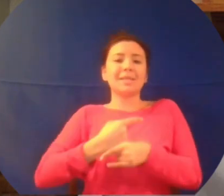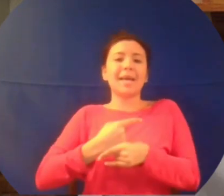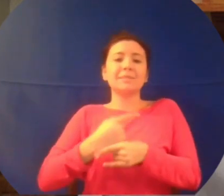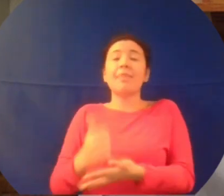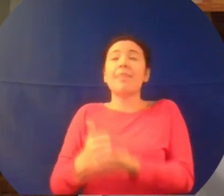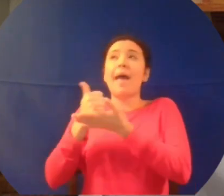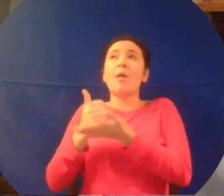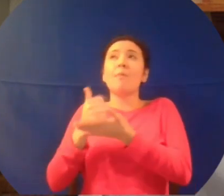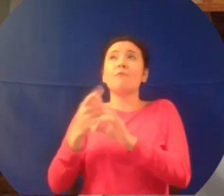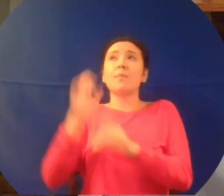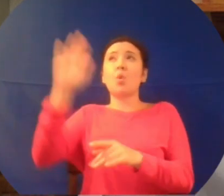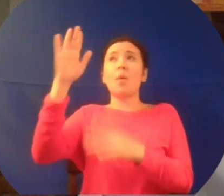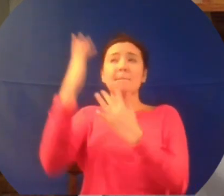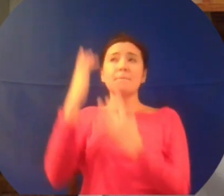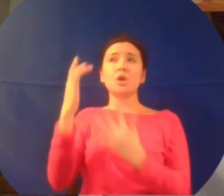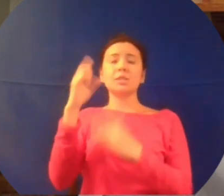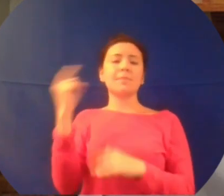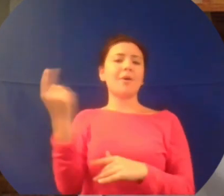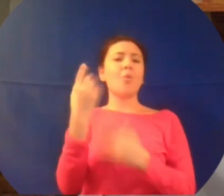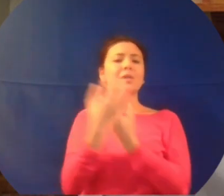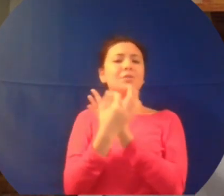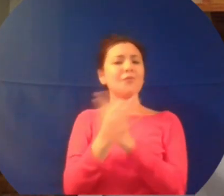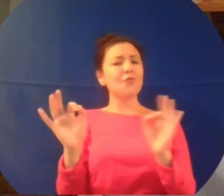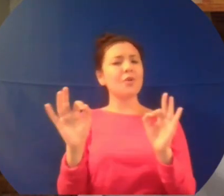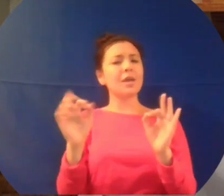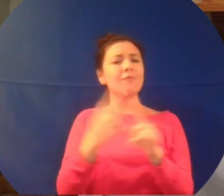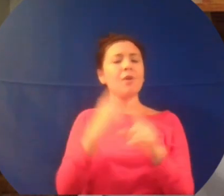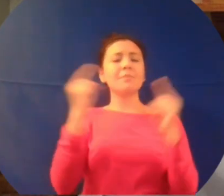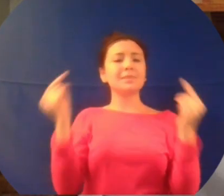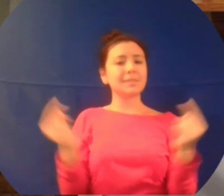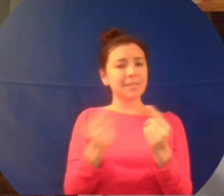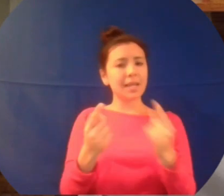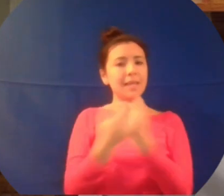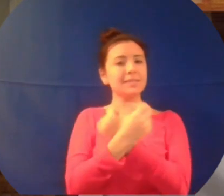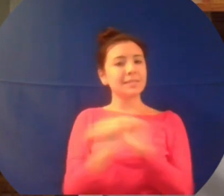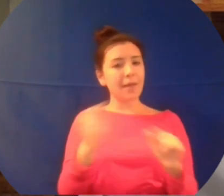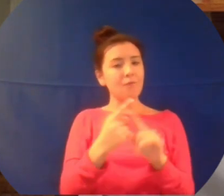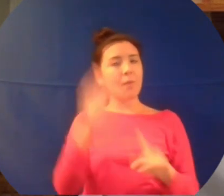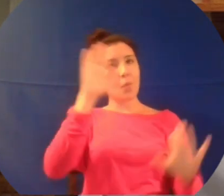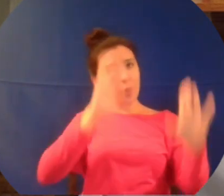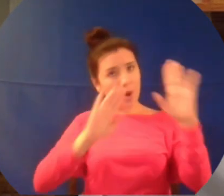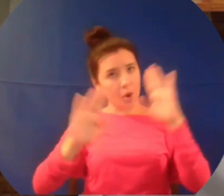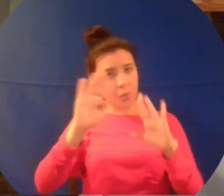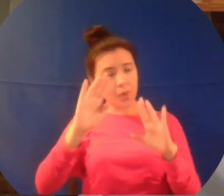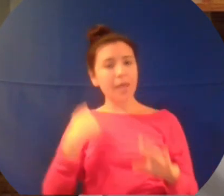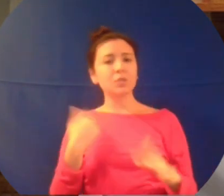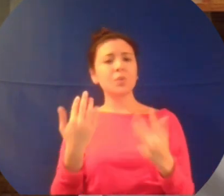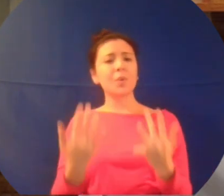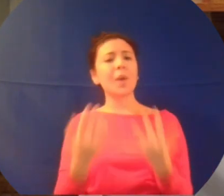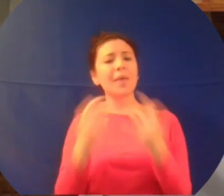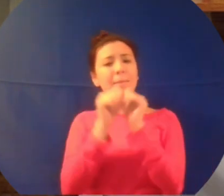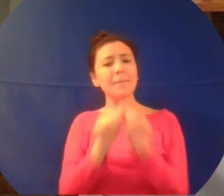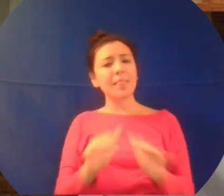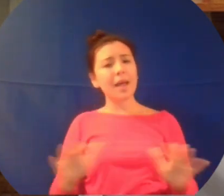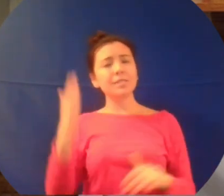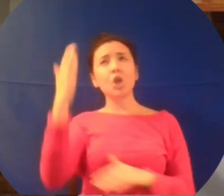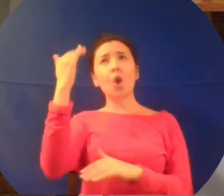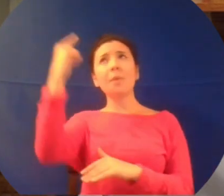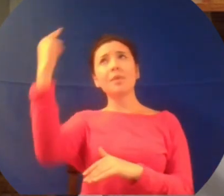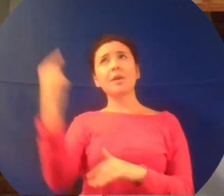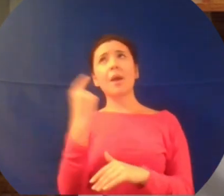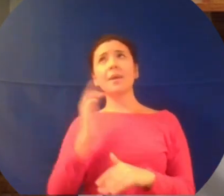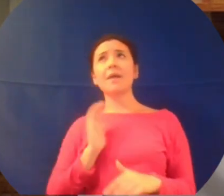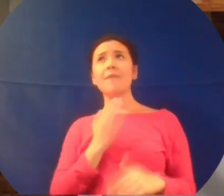that, by the help of your mercy, we may be always free from sin and safe from all distress, as we await the blessed hope and the coming of